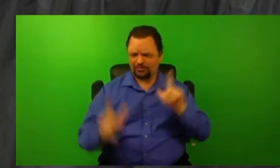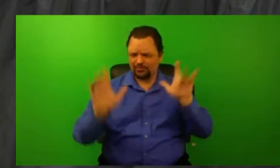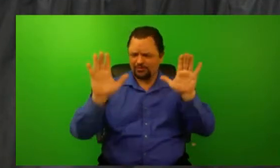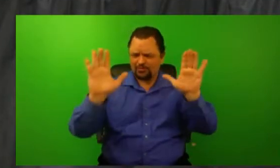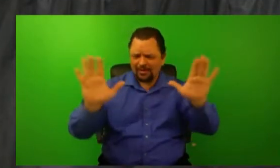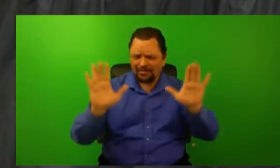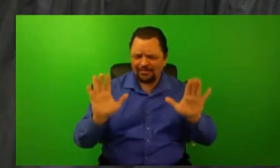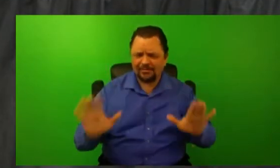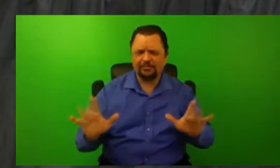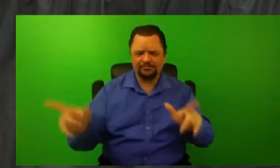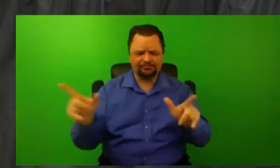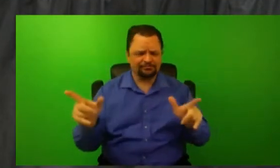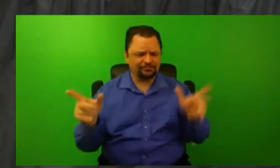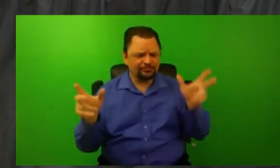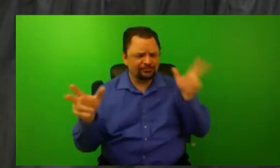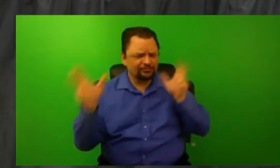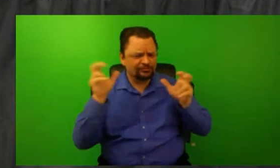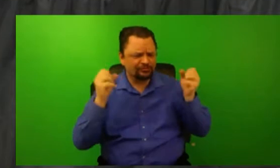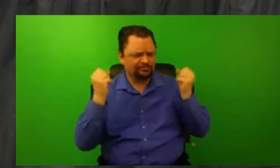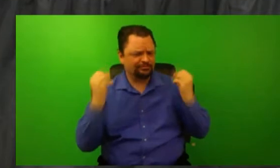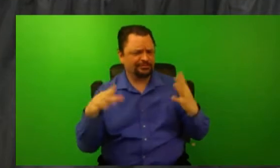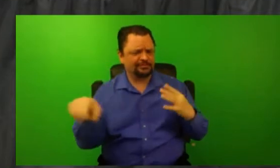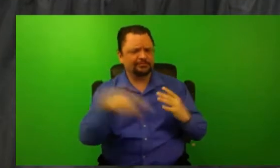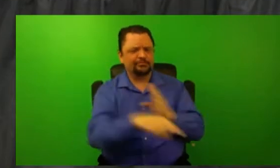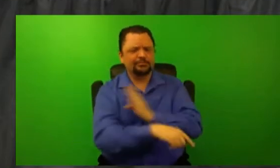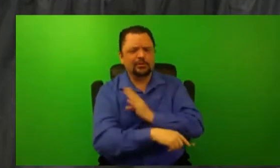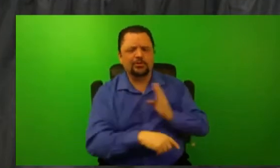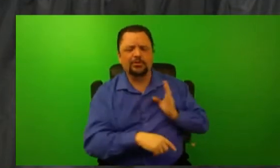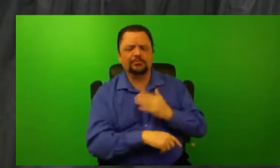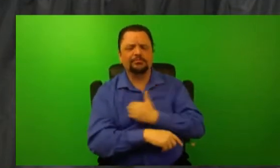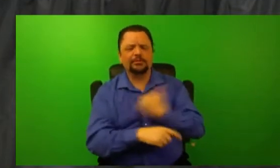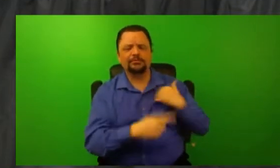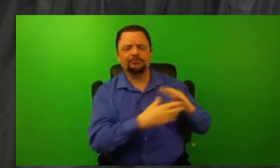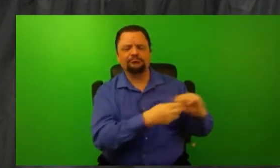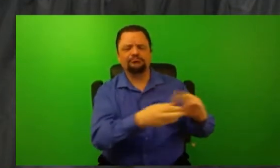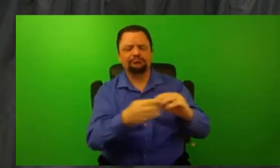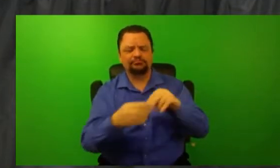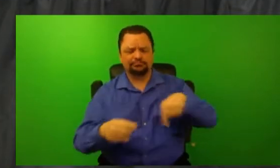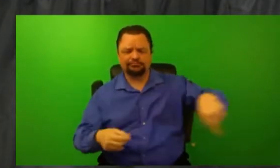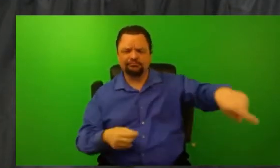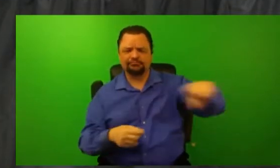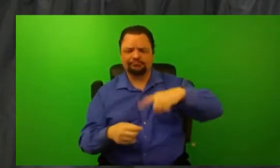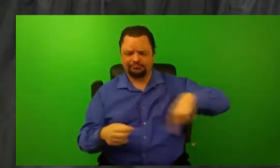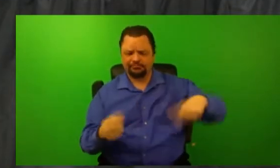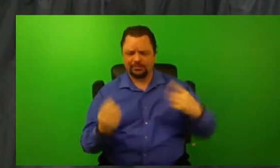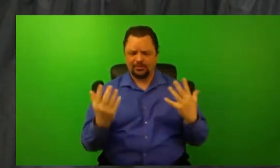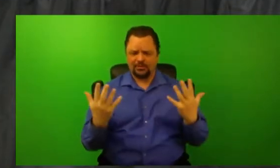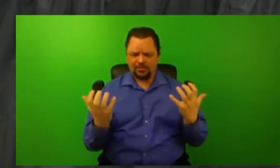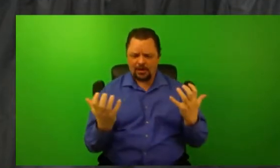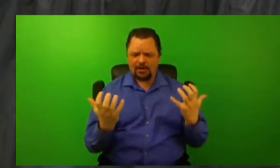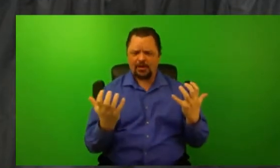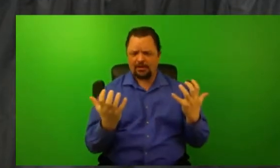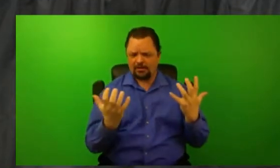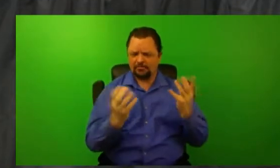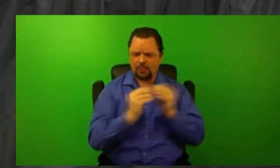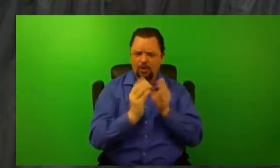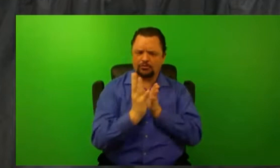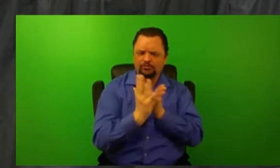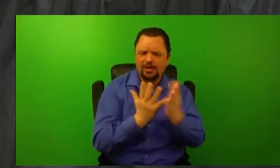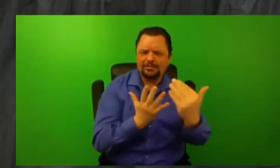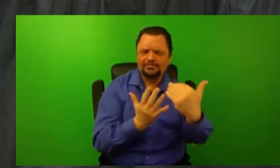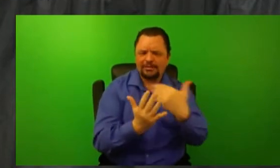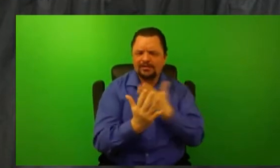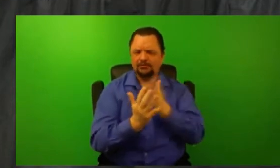perhaps has transpired in the last month. So let's go ahead and hear from Doris. Would you start,